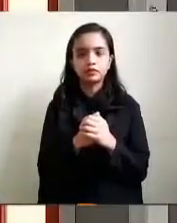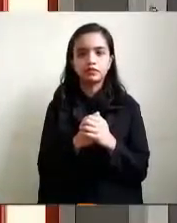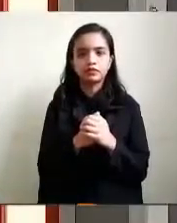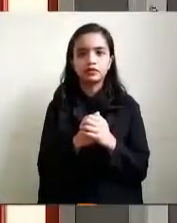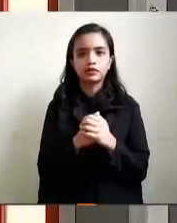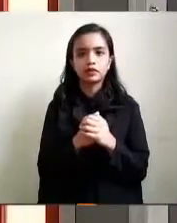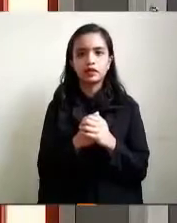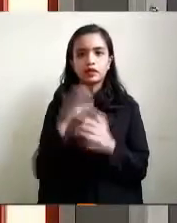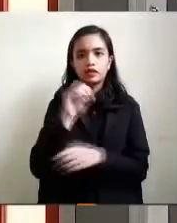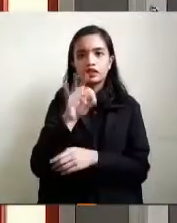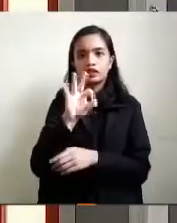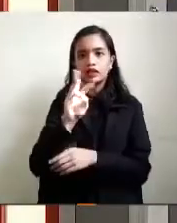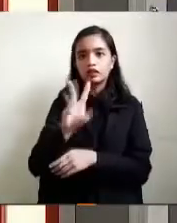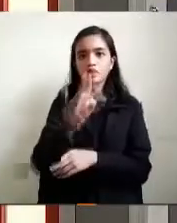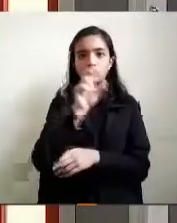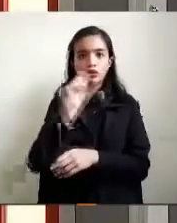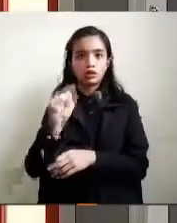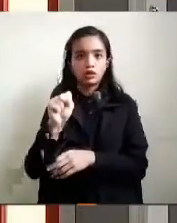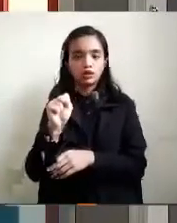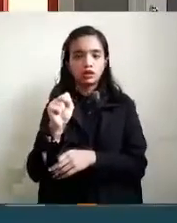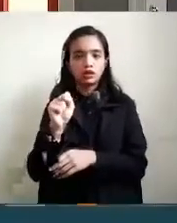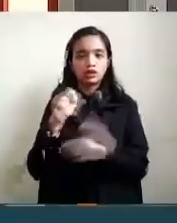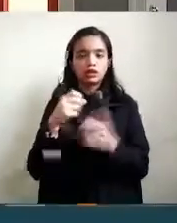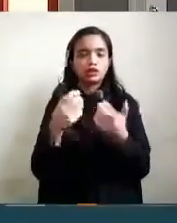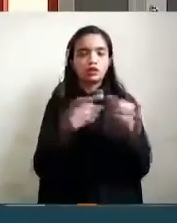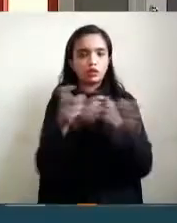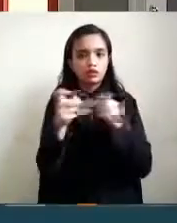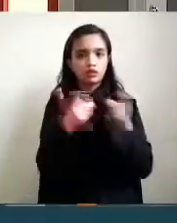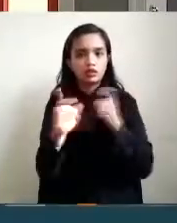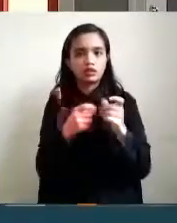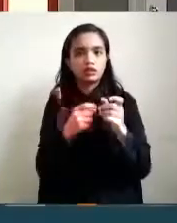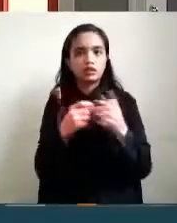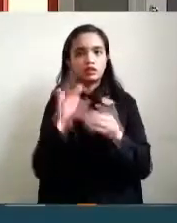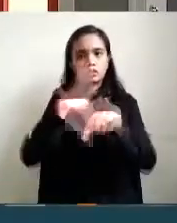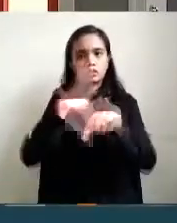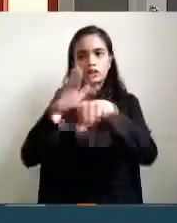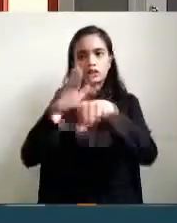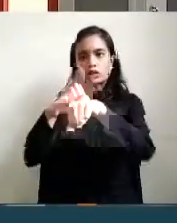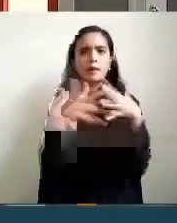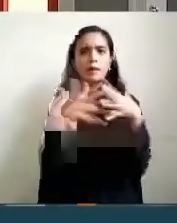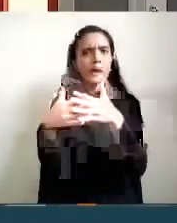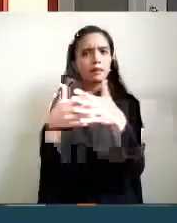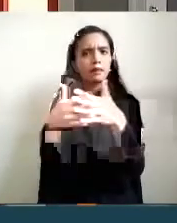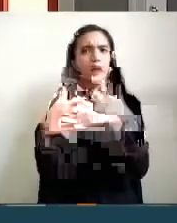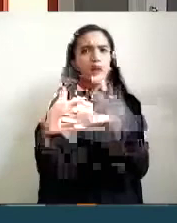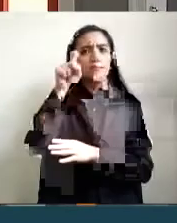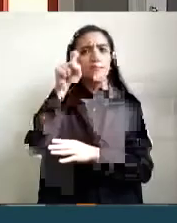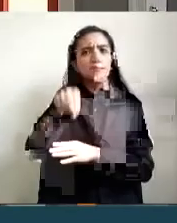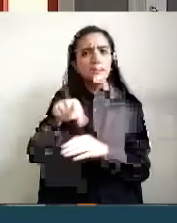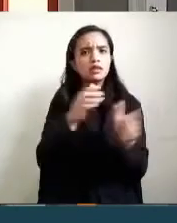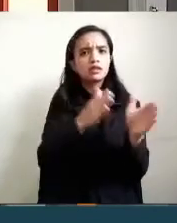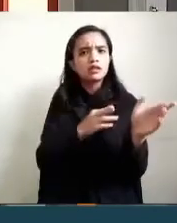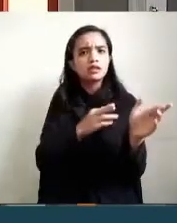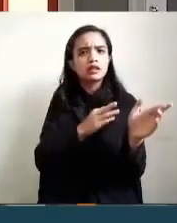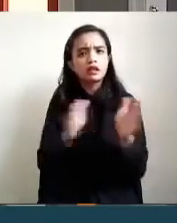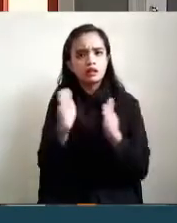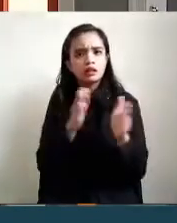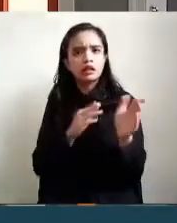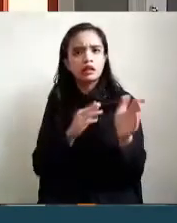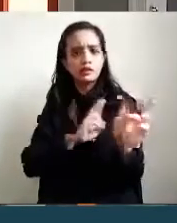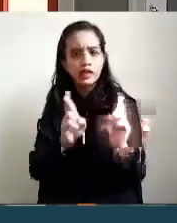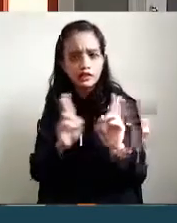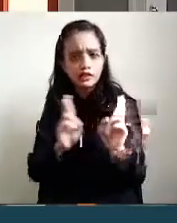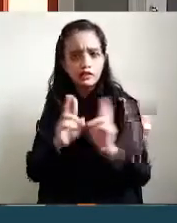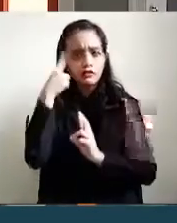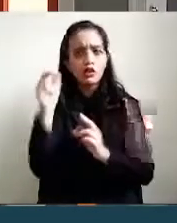Overseas, the U.S. Centers for Disease Control and Prevention warns Americans they should be prepared for a second wave of the coronavirus in